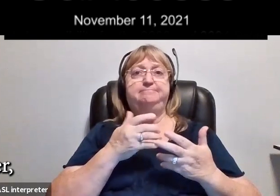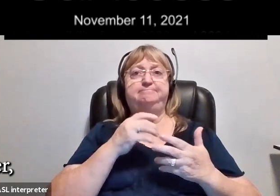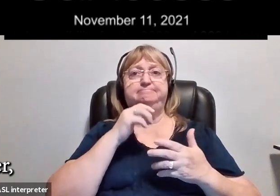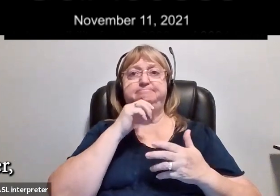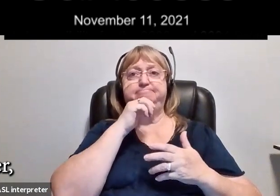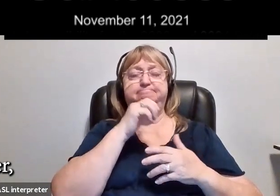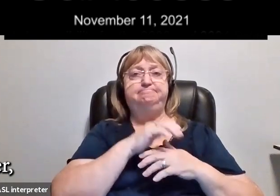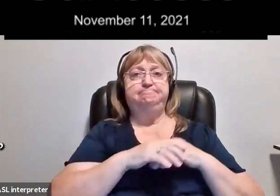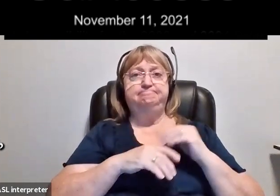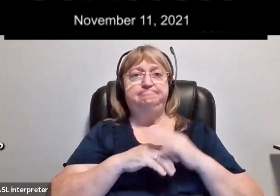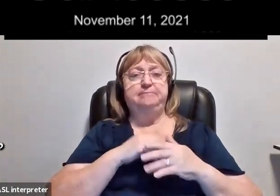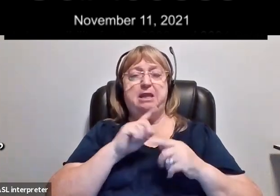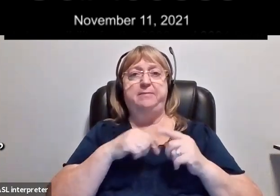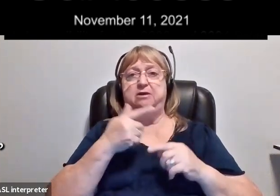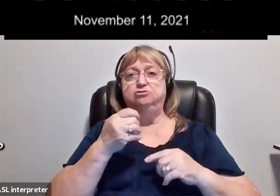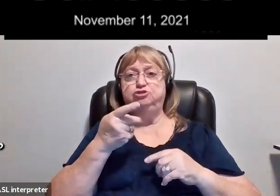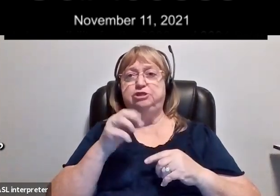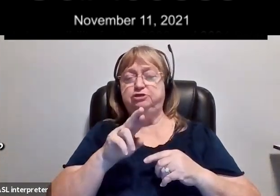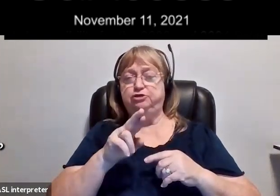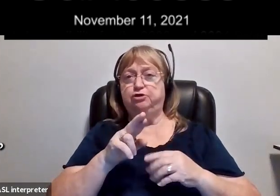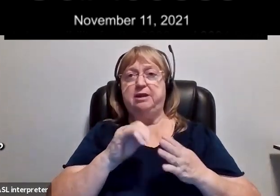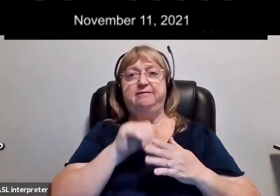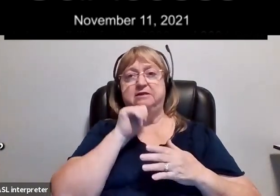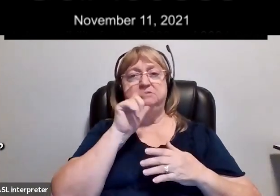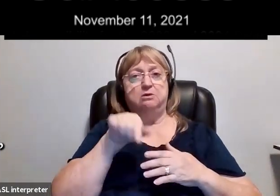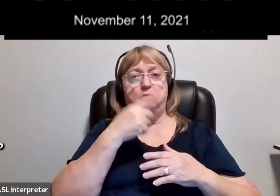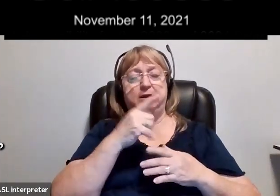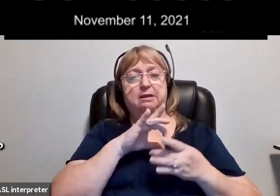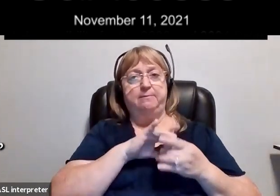discomforts about the gender, which is not only about women, but